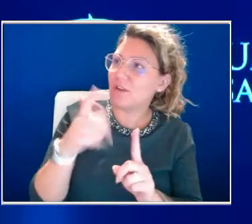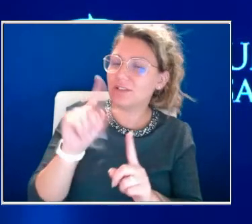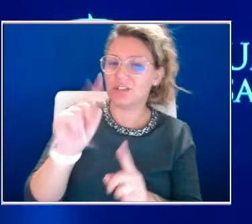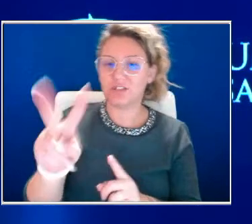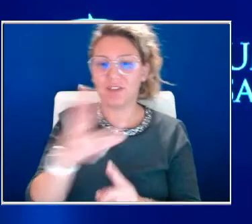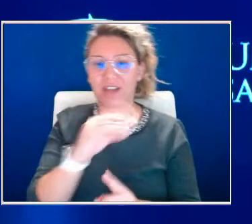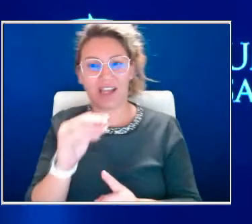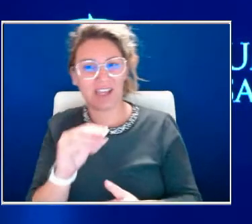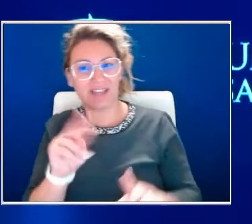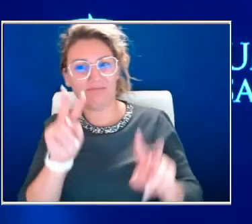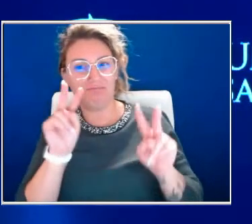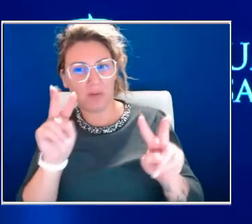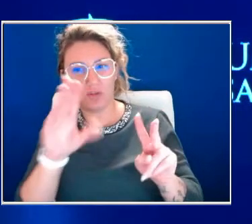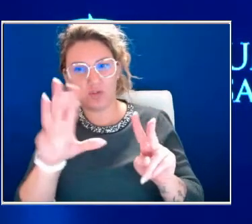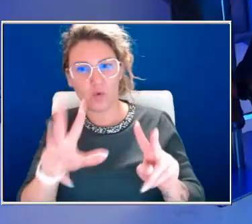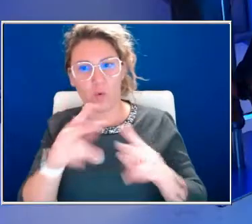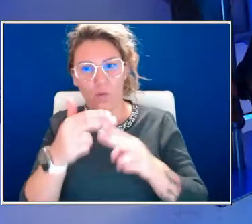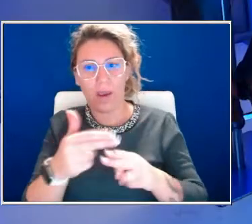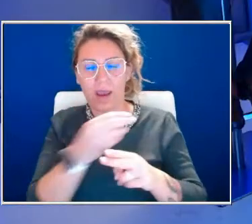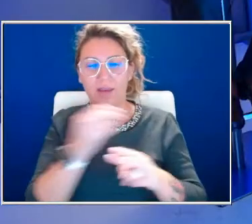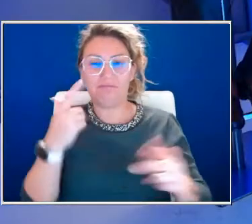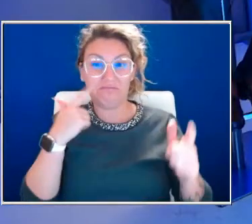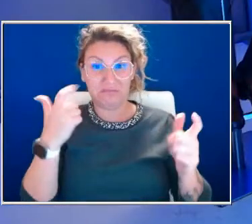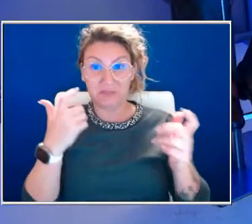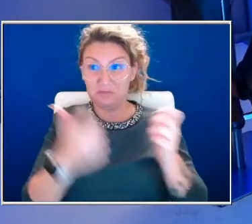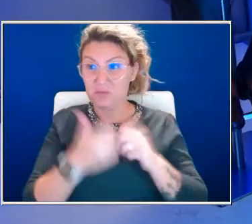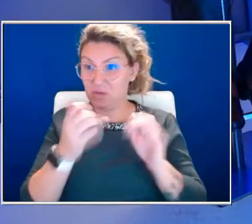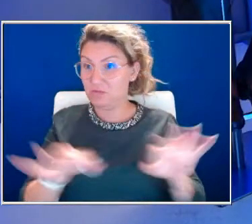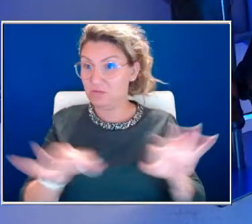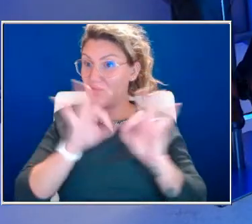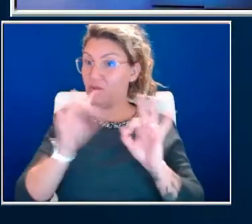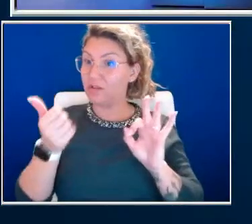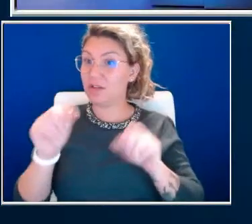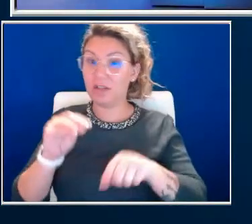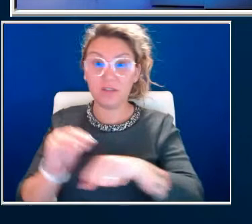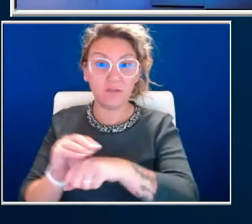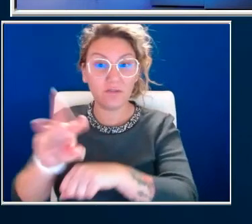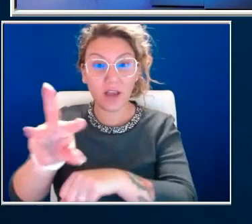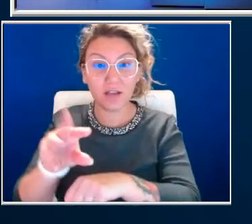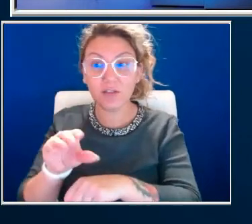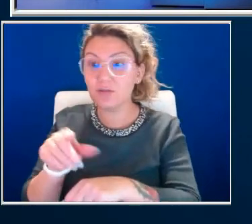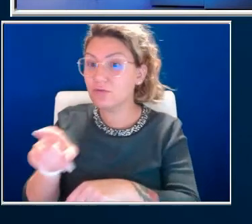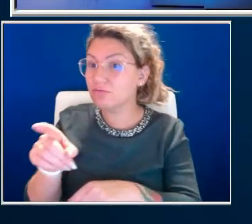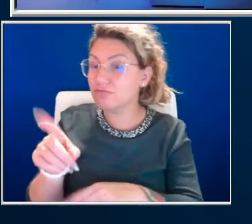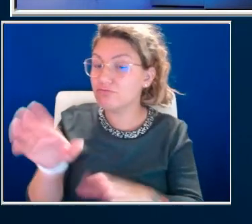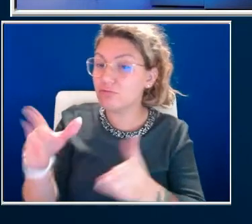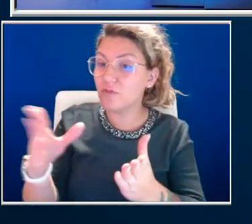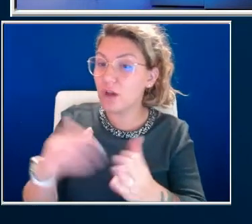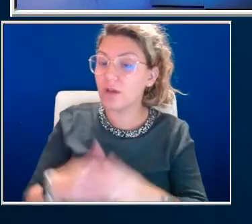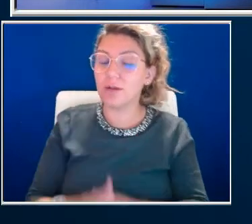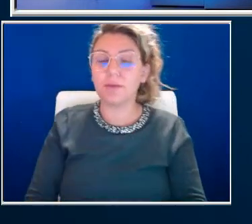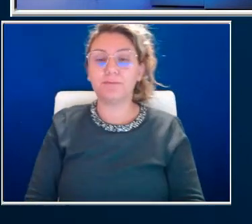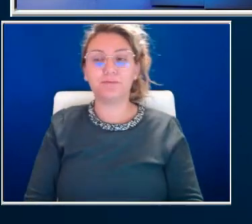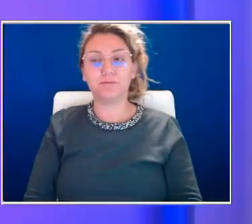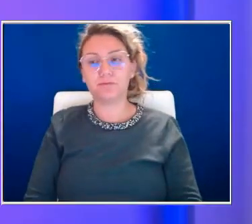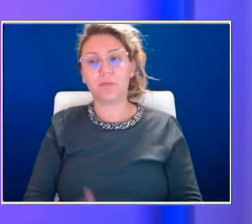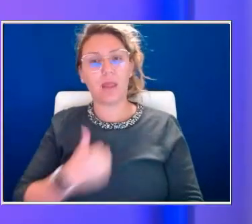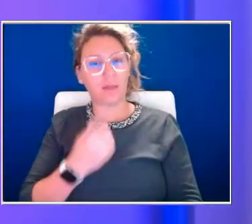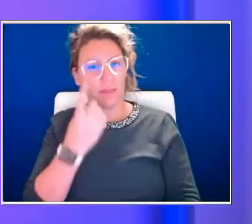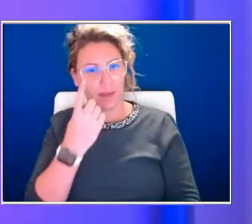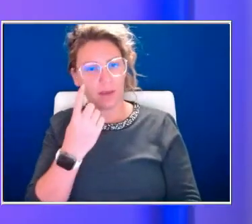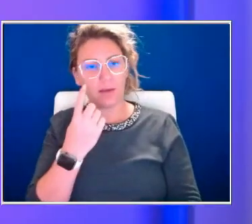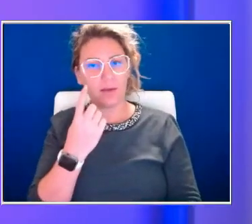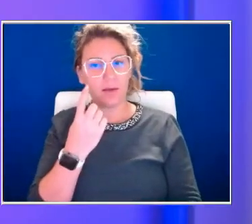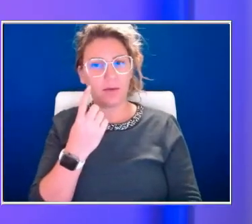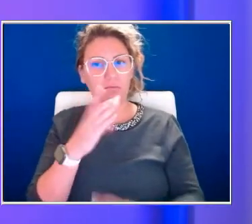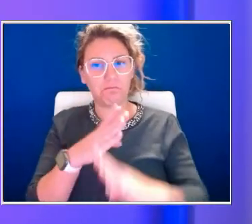probably the biggest things. Amy, any advice you give patients? You know, I think that the preventing is